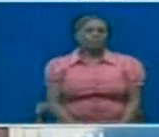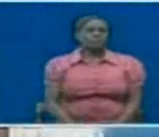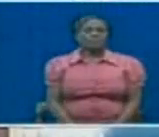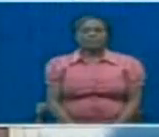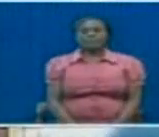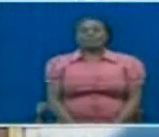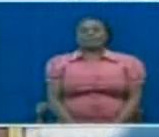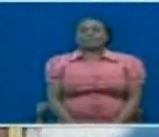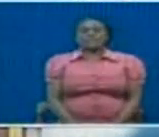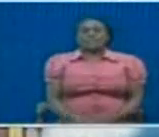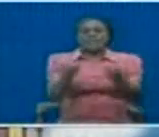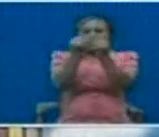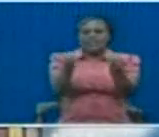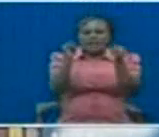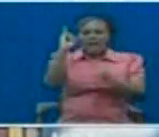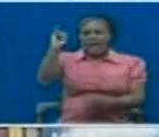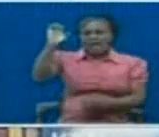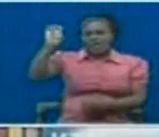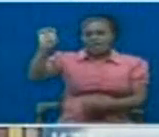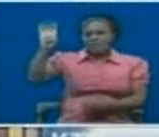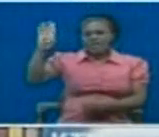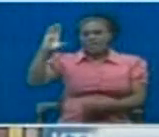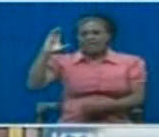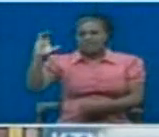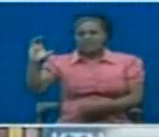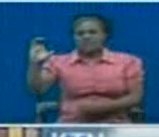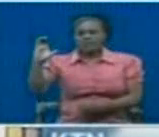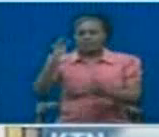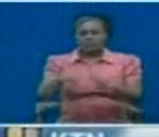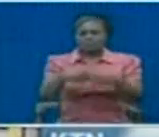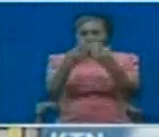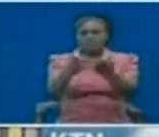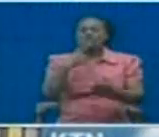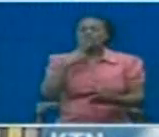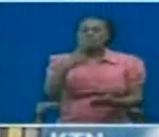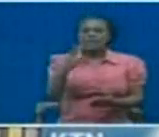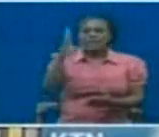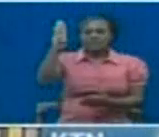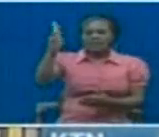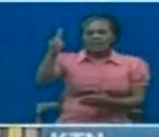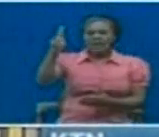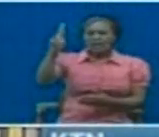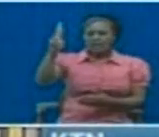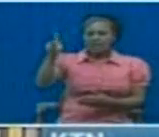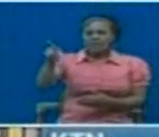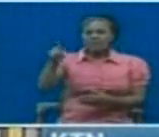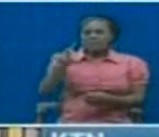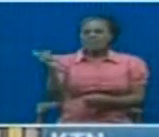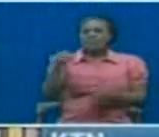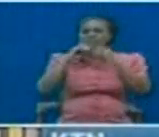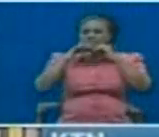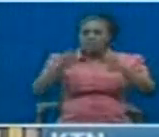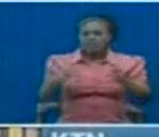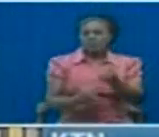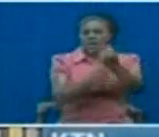And elsewhere, the Independent Electoral and Boundaries Commission has donated 200 BVR kits to the Ministry of Devolution to aid